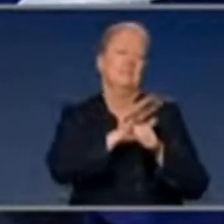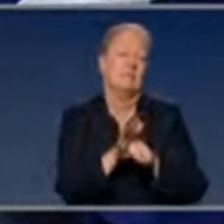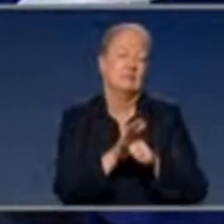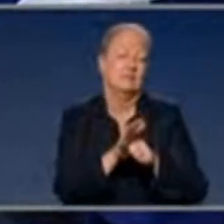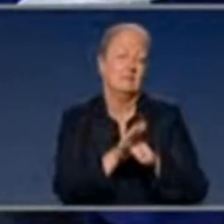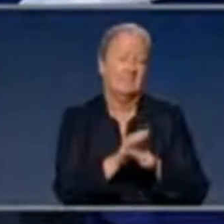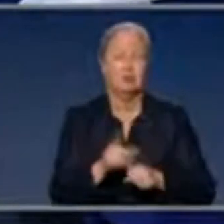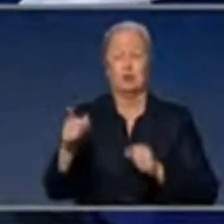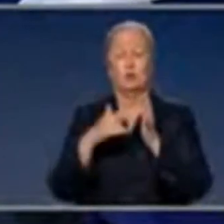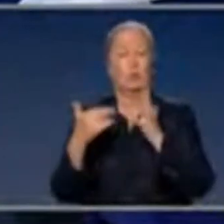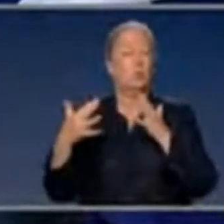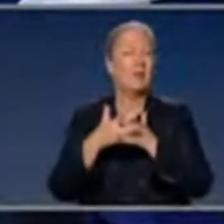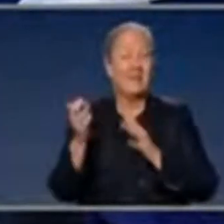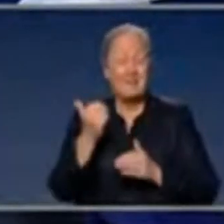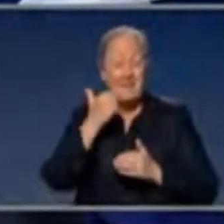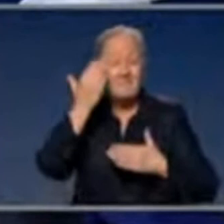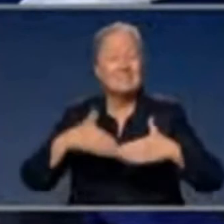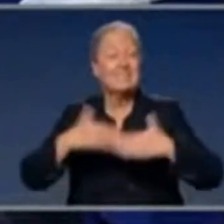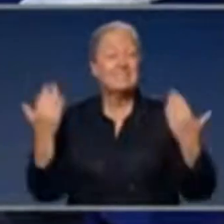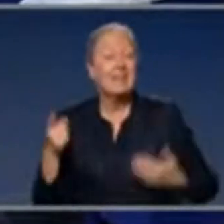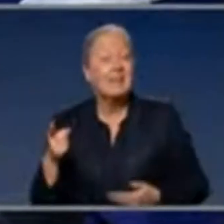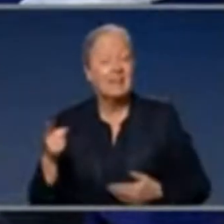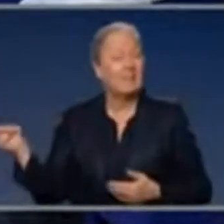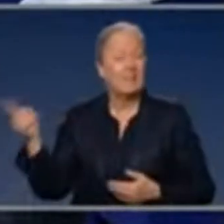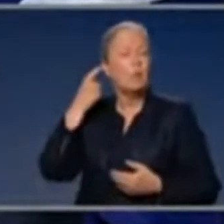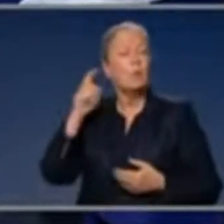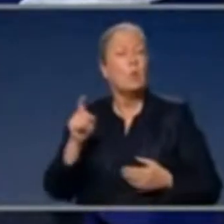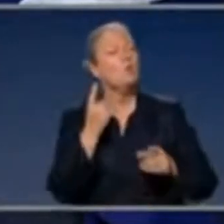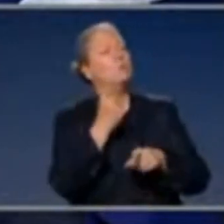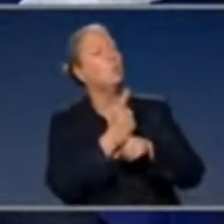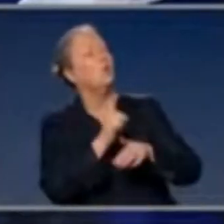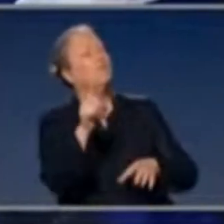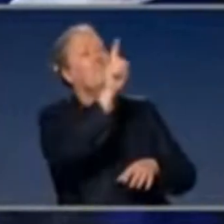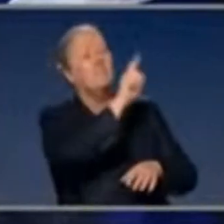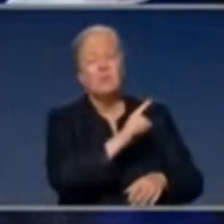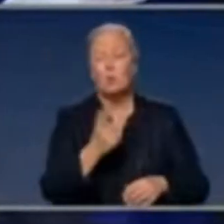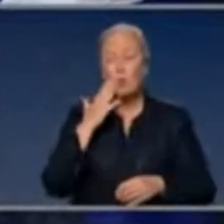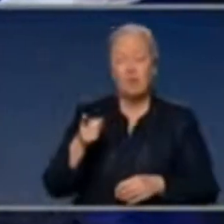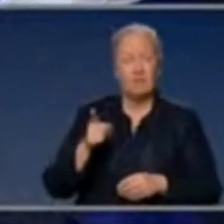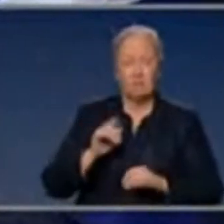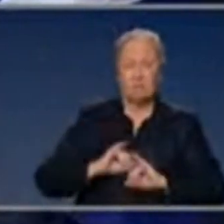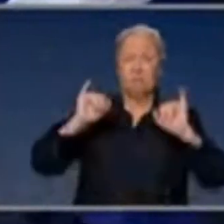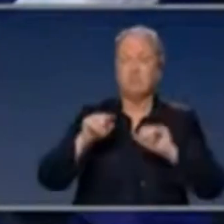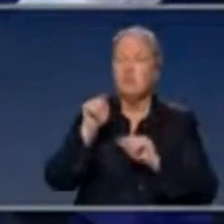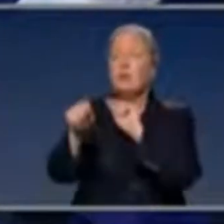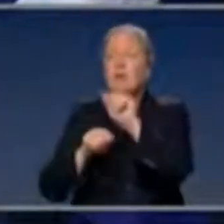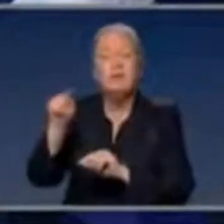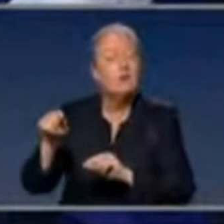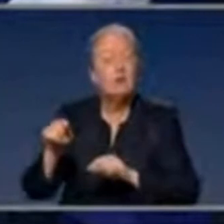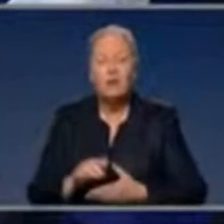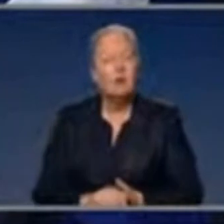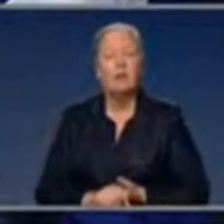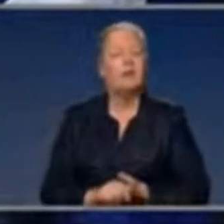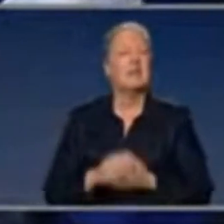every day. And they haven't been intimidated when things haven't always gone the way they would like. Where there'd be an